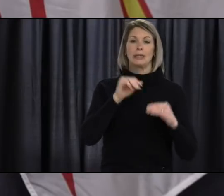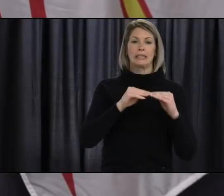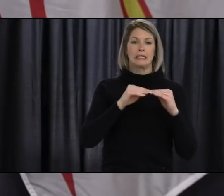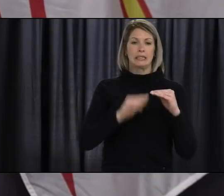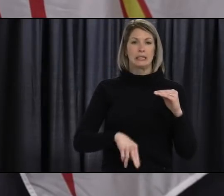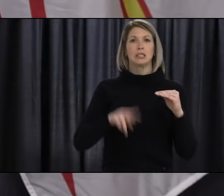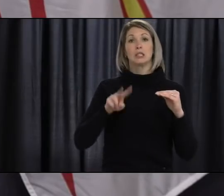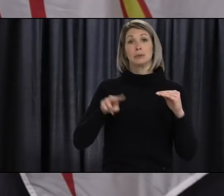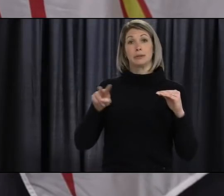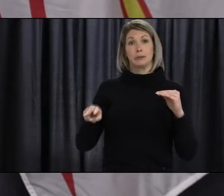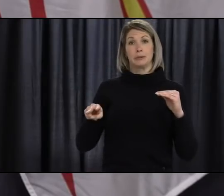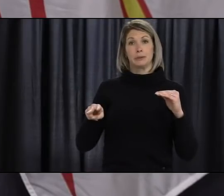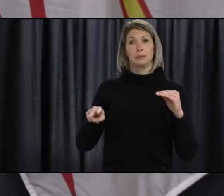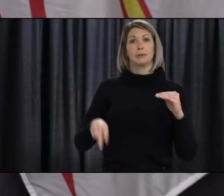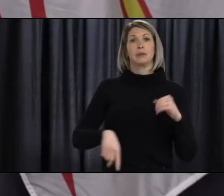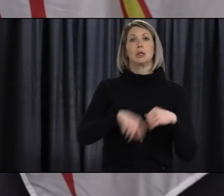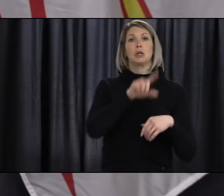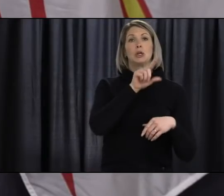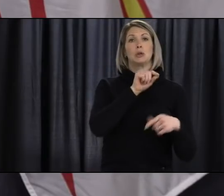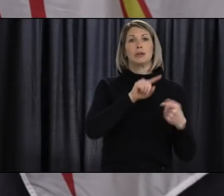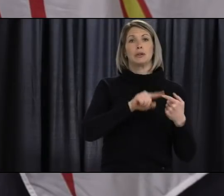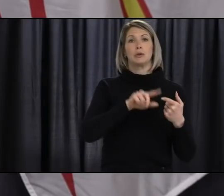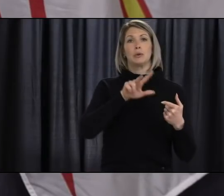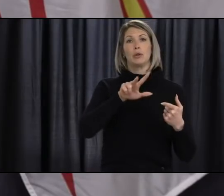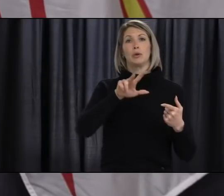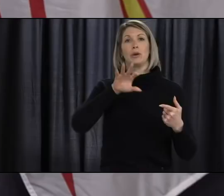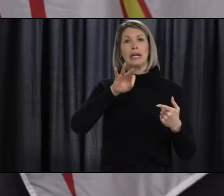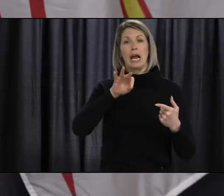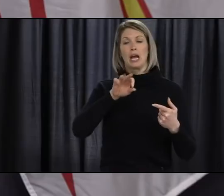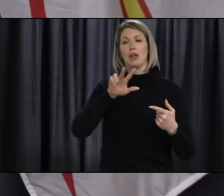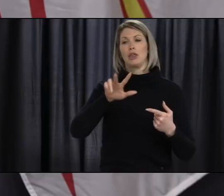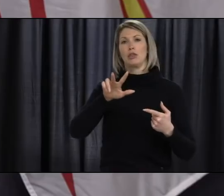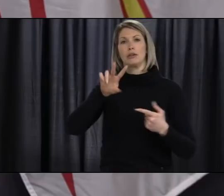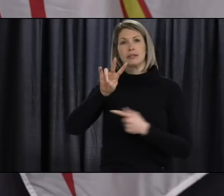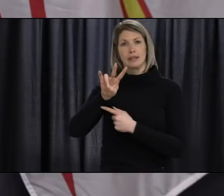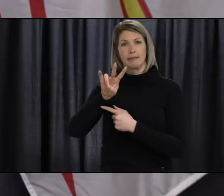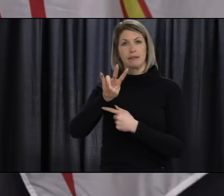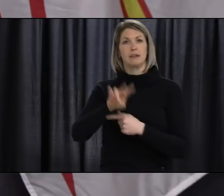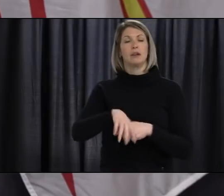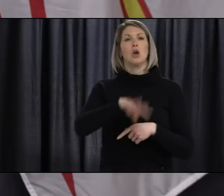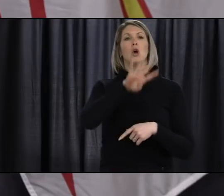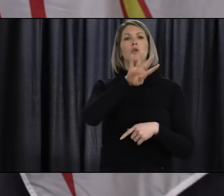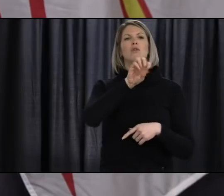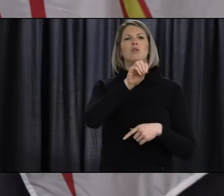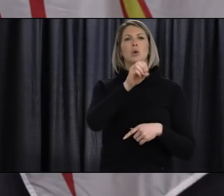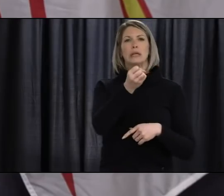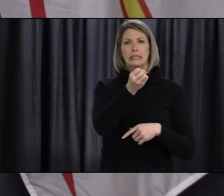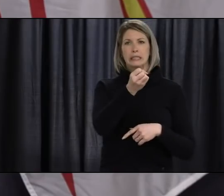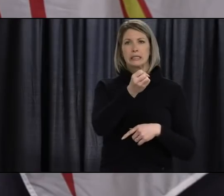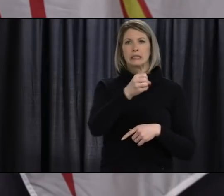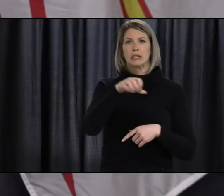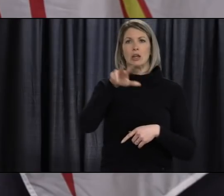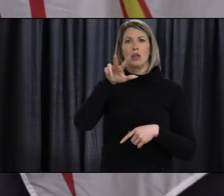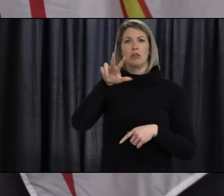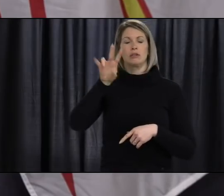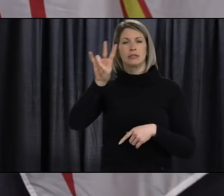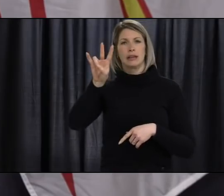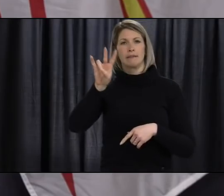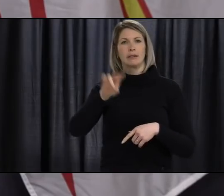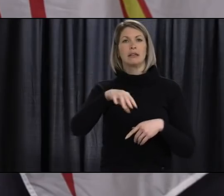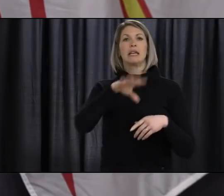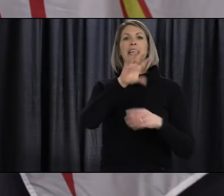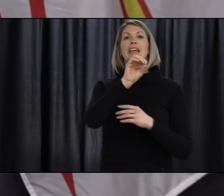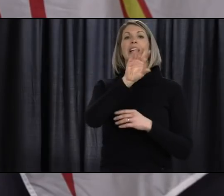22 people under the age of 20, 37 people between 20 and 39, 37 between 40